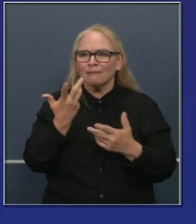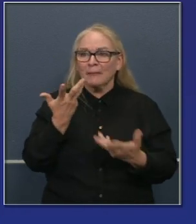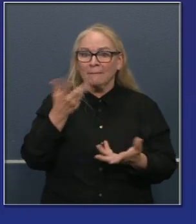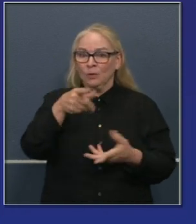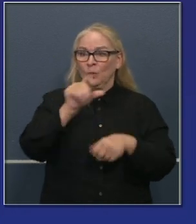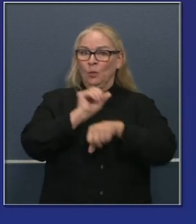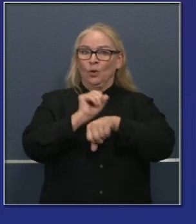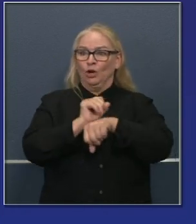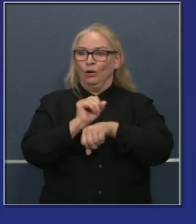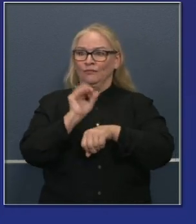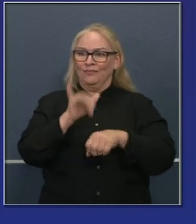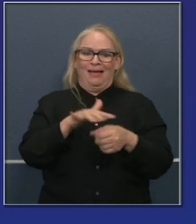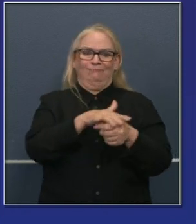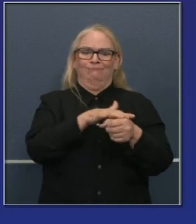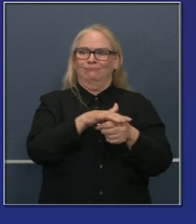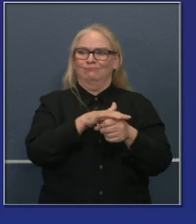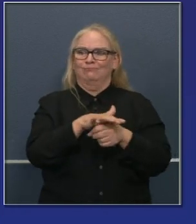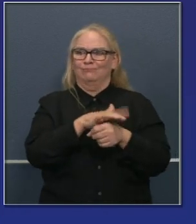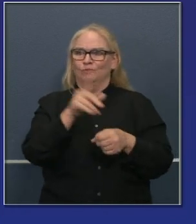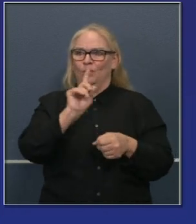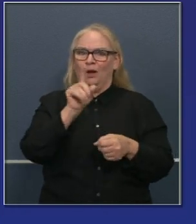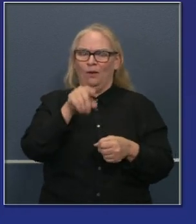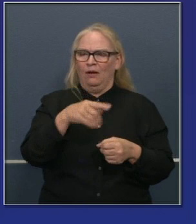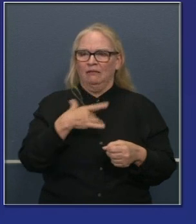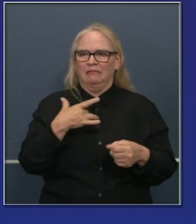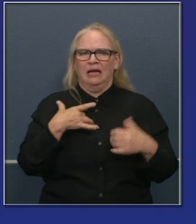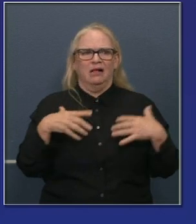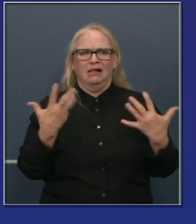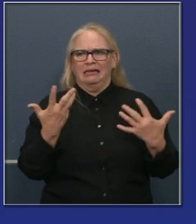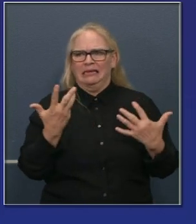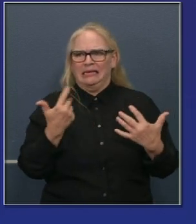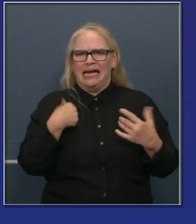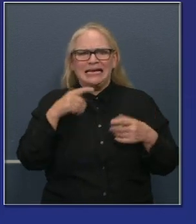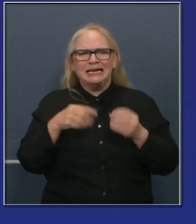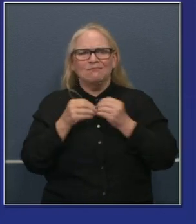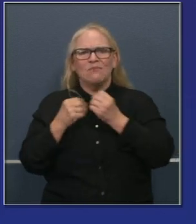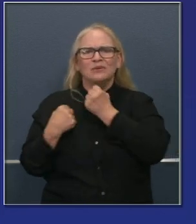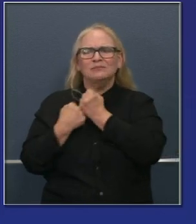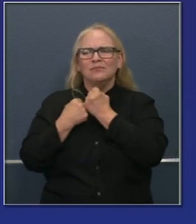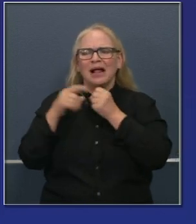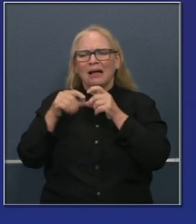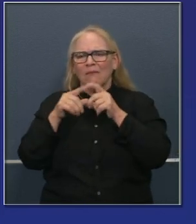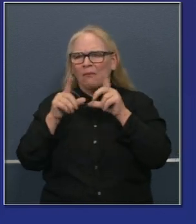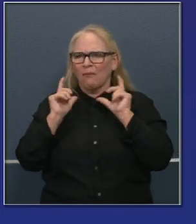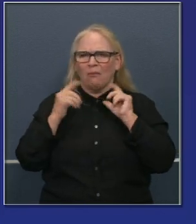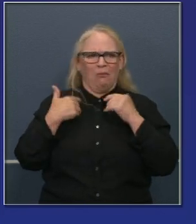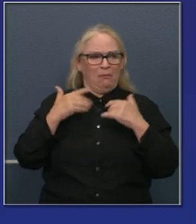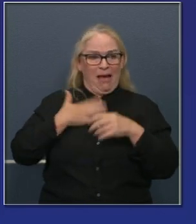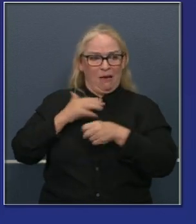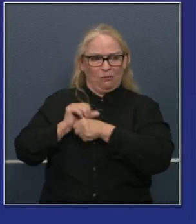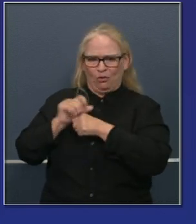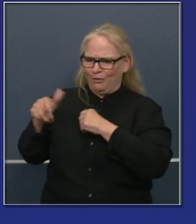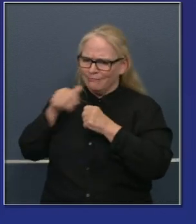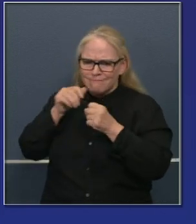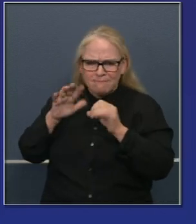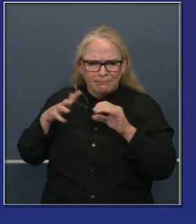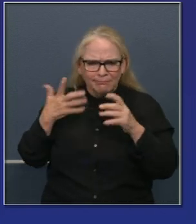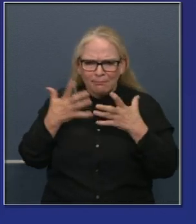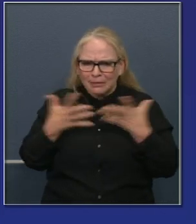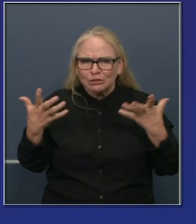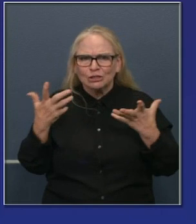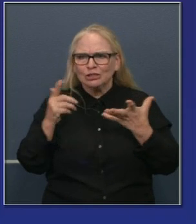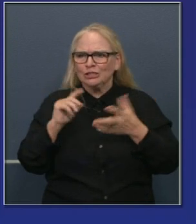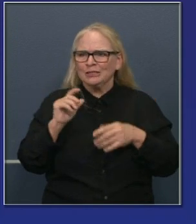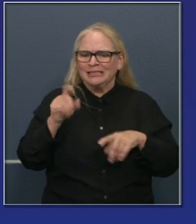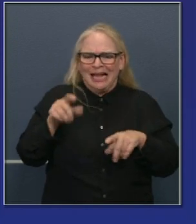you feel that you need the support in terms of PPE, broadly defined, even beyond masks, I'd encourage